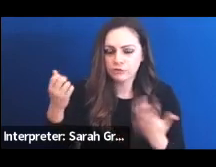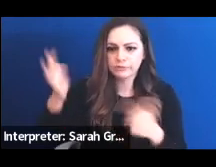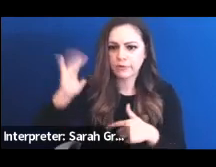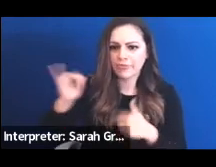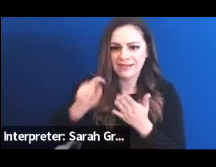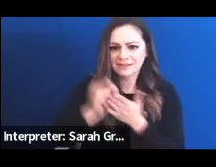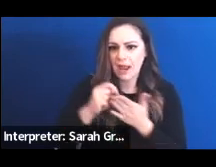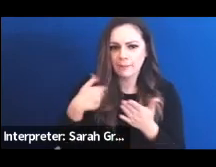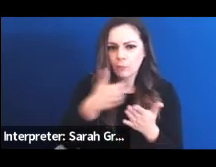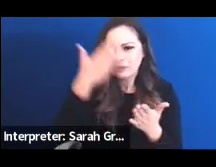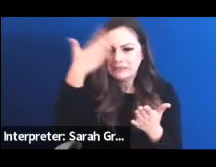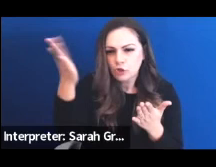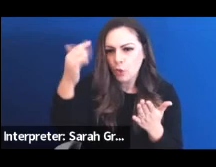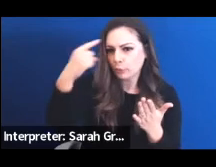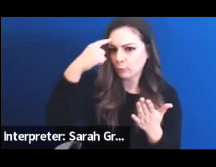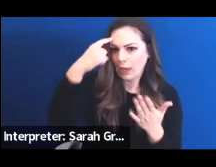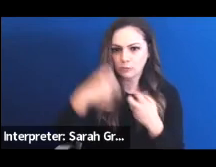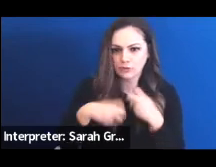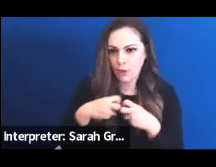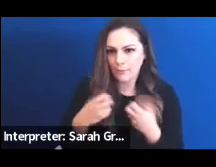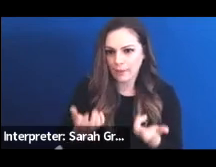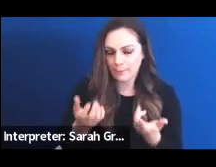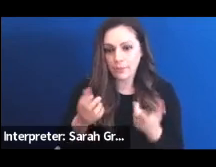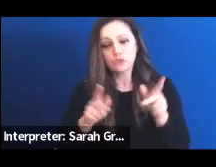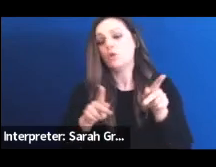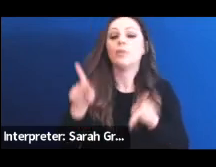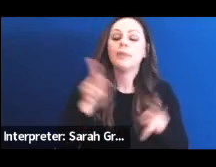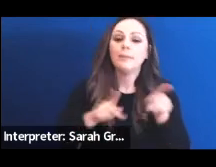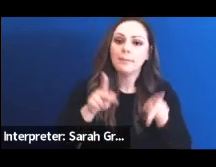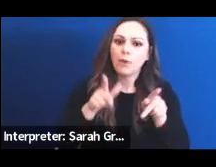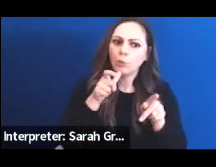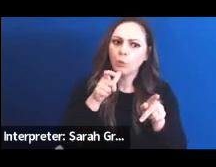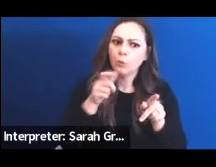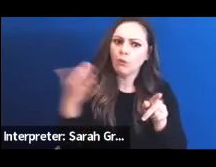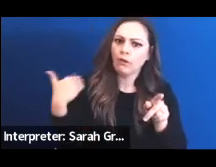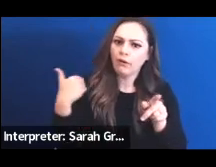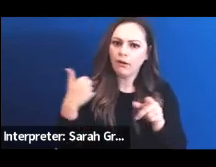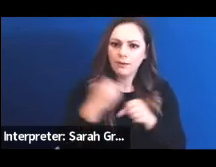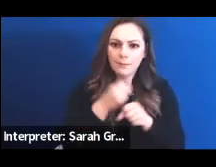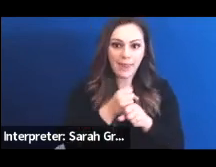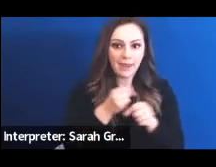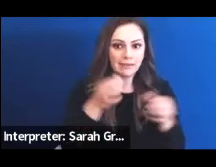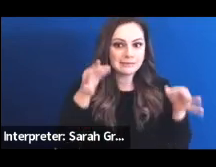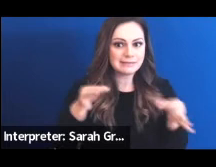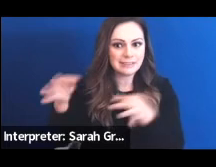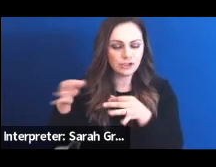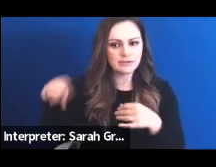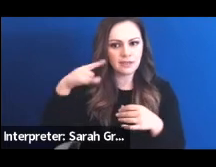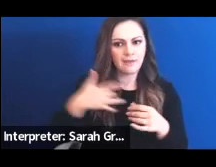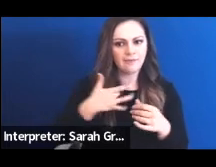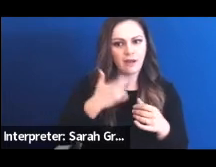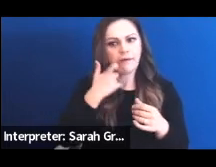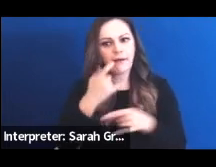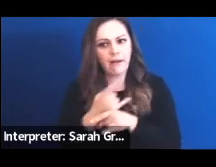the brain was the problem. So the people that were making these decisions thought that alcoholism and drug addiction were just